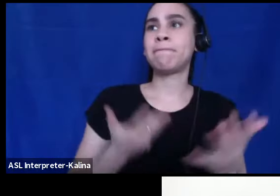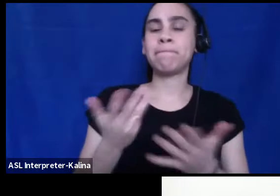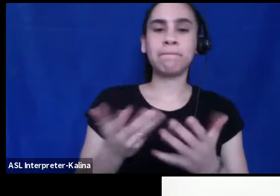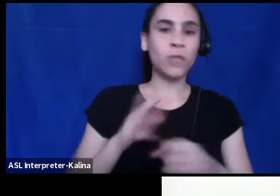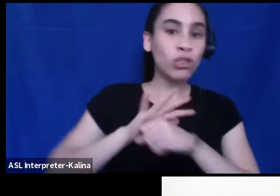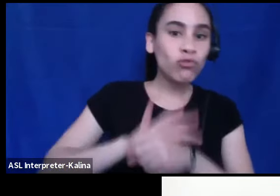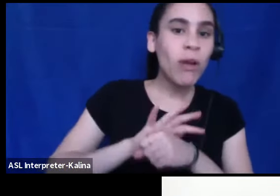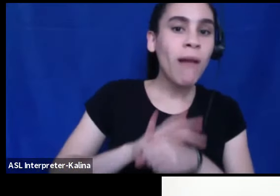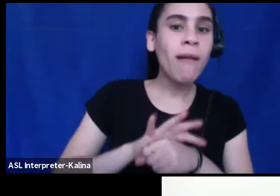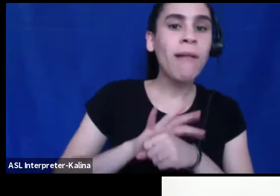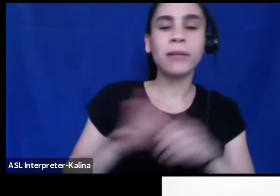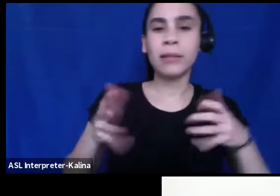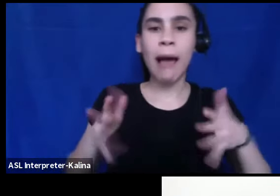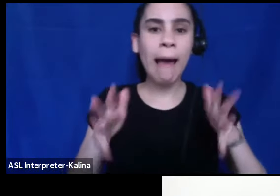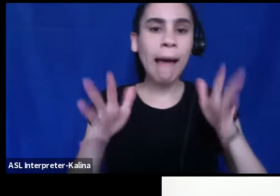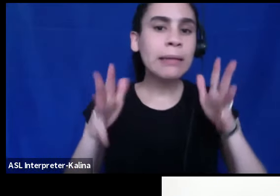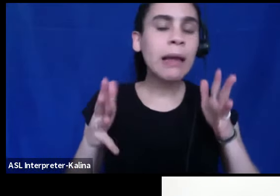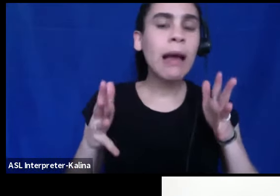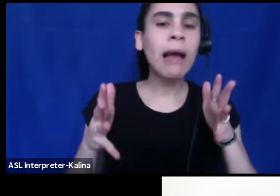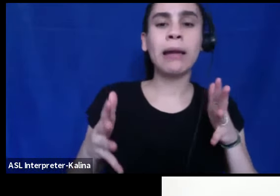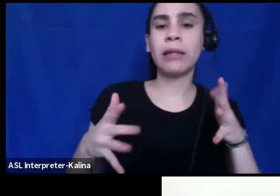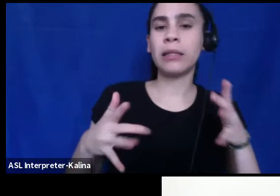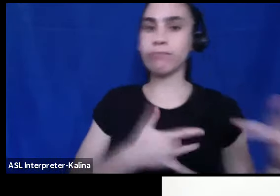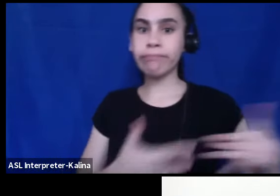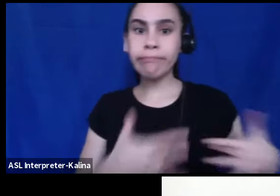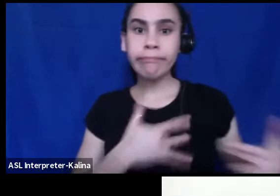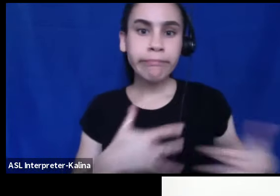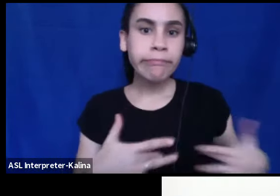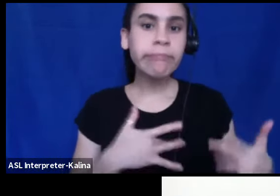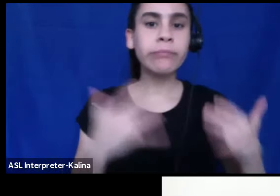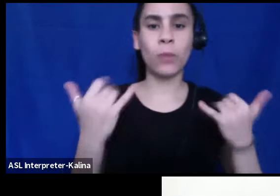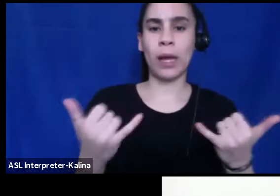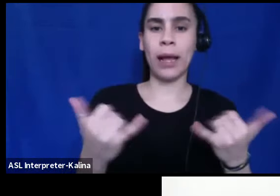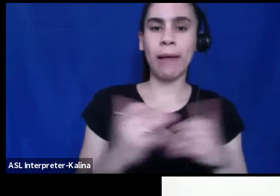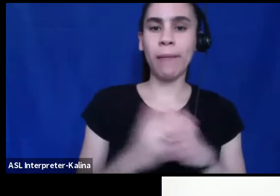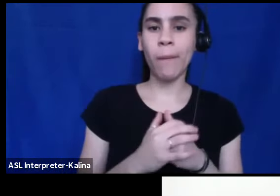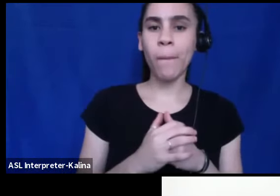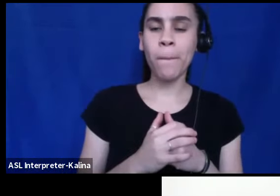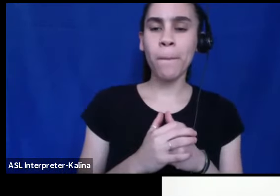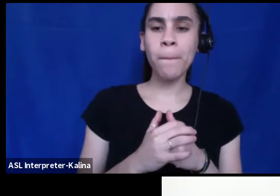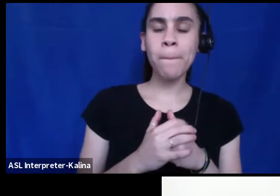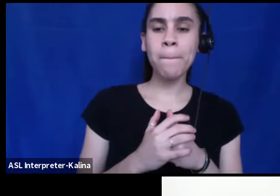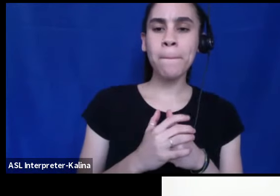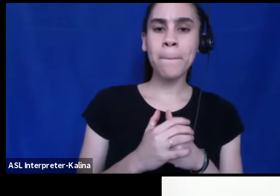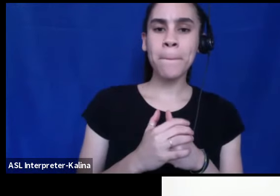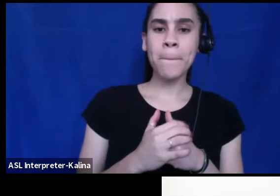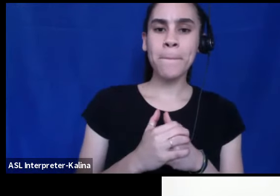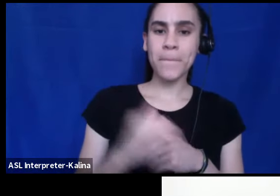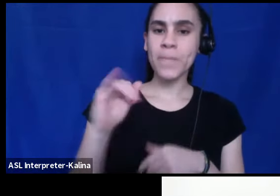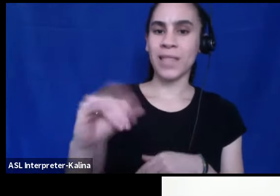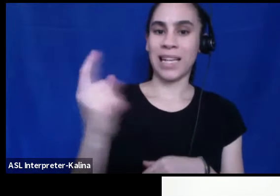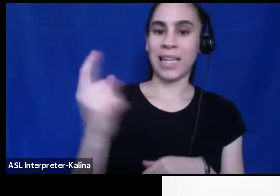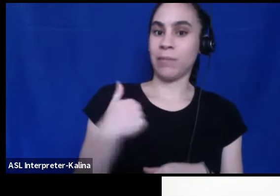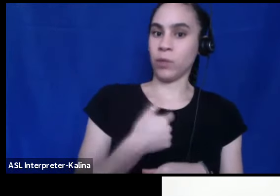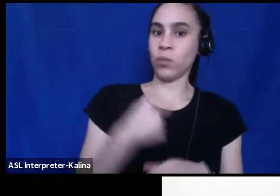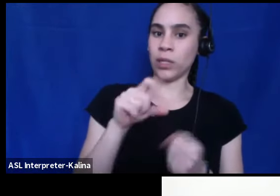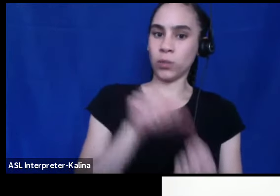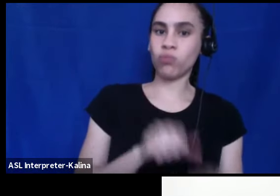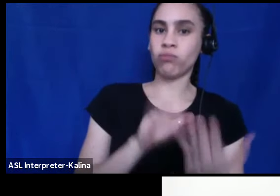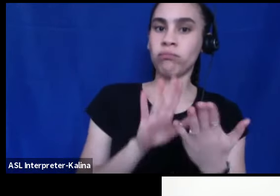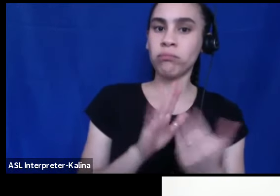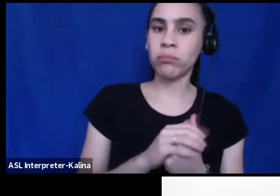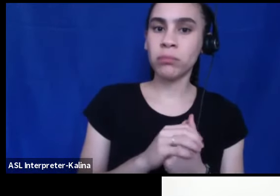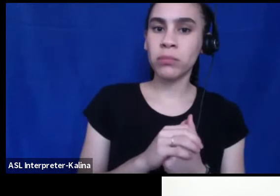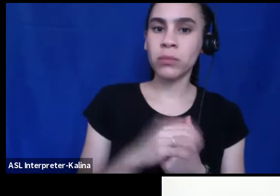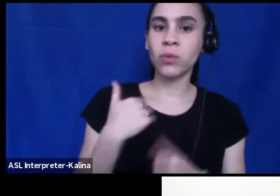stress or anxiety or worry right now. And that's something we need to address. And so if we can see